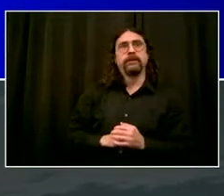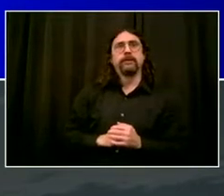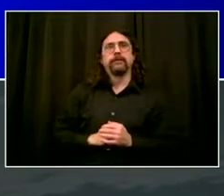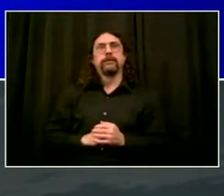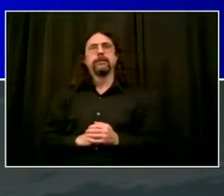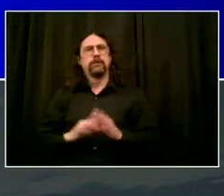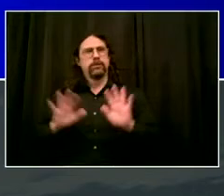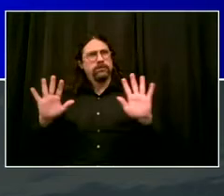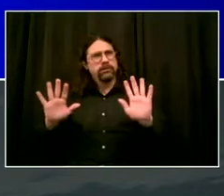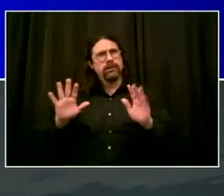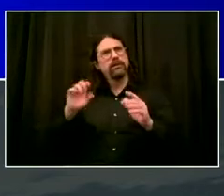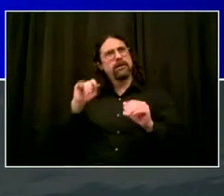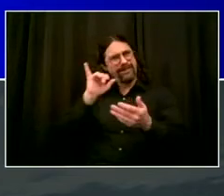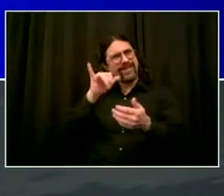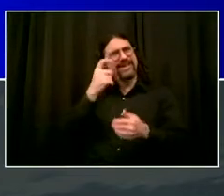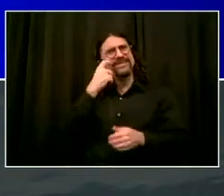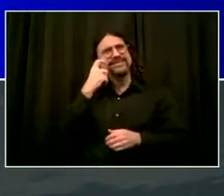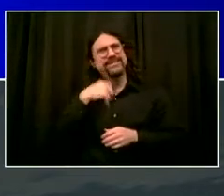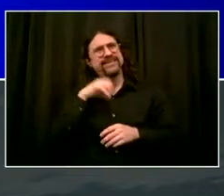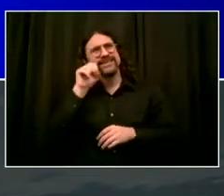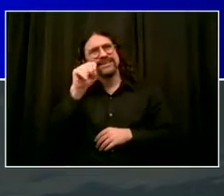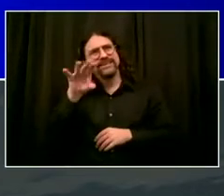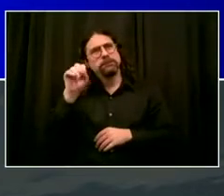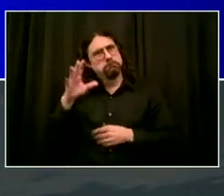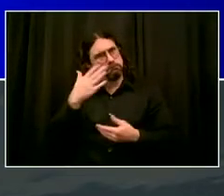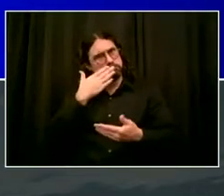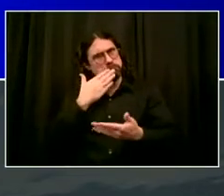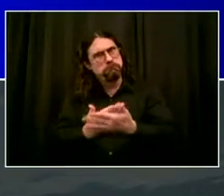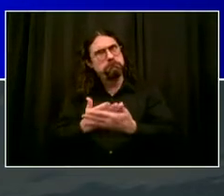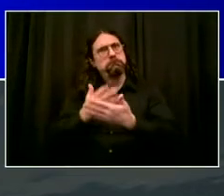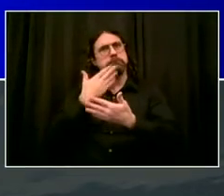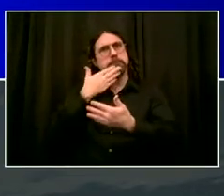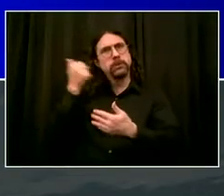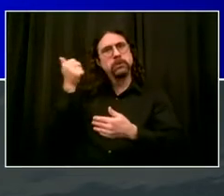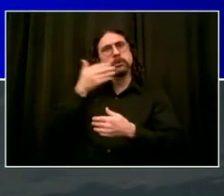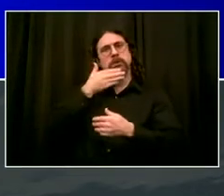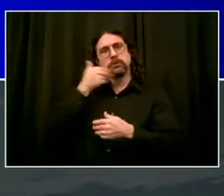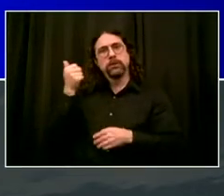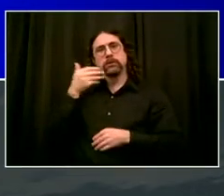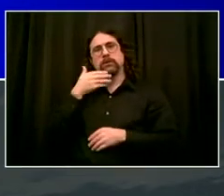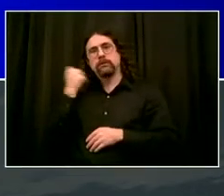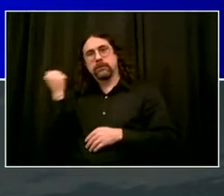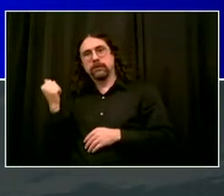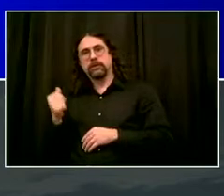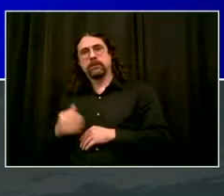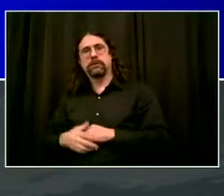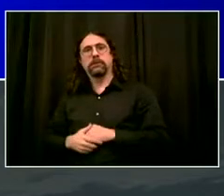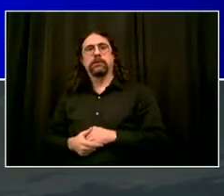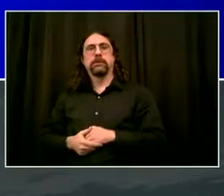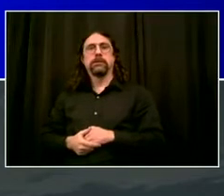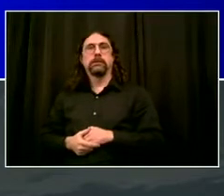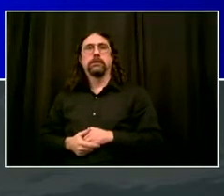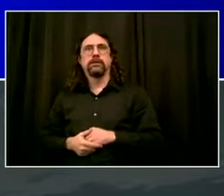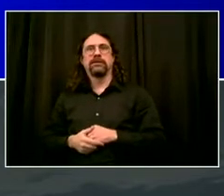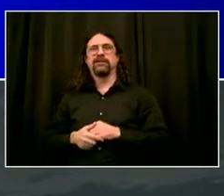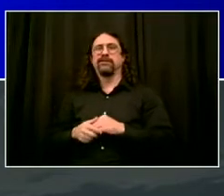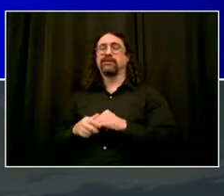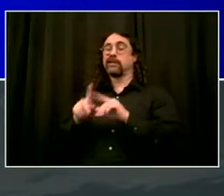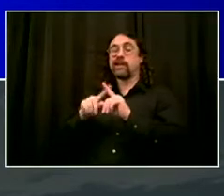we Face the danger of a second wave of Co again there couldn't be a more important time for a new federal